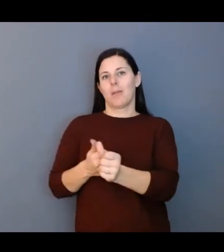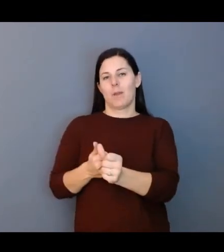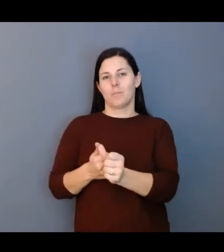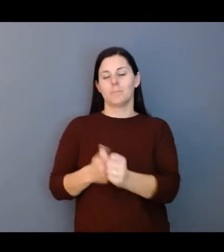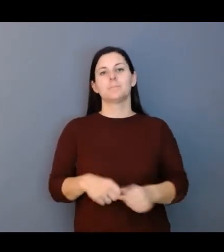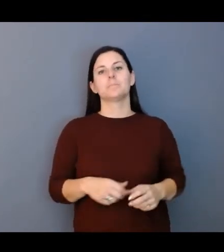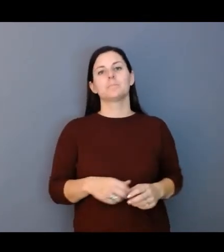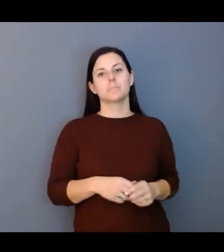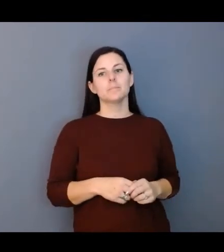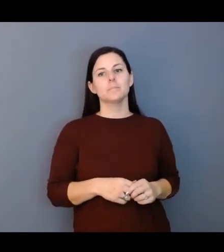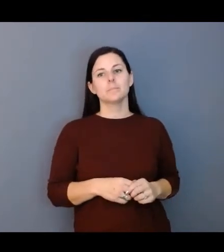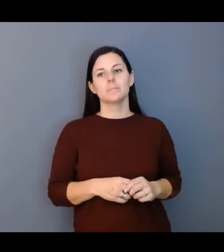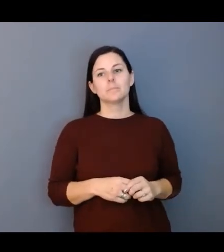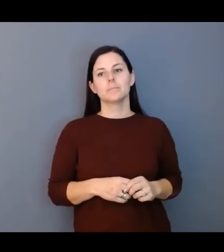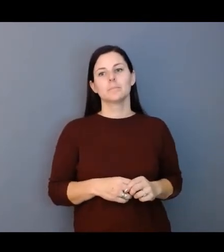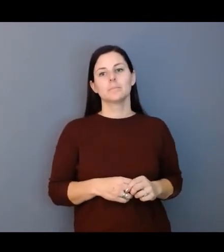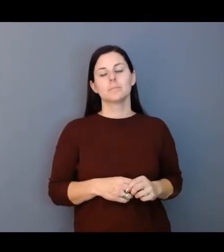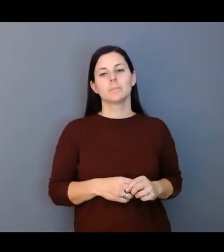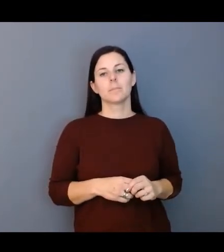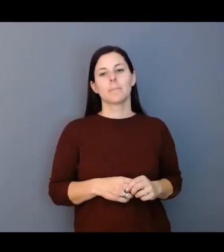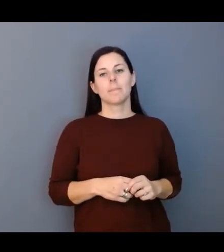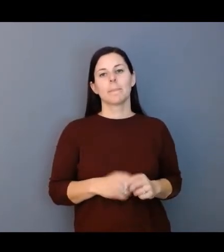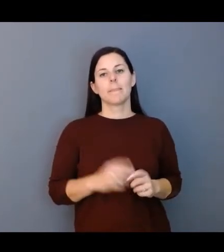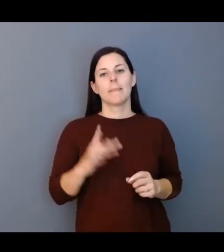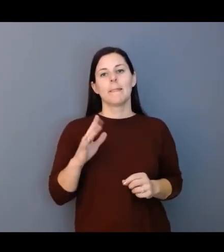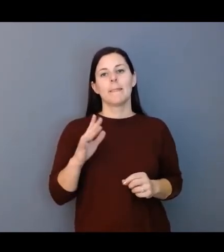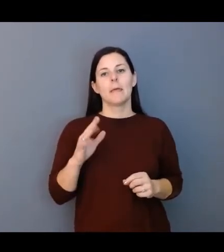like compilation in few frameworks.